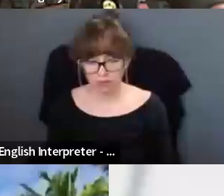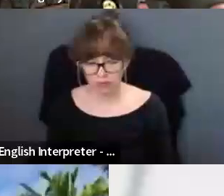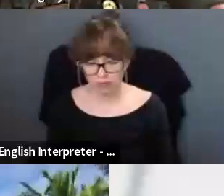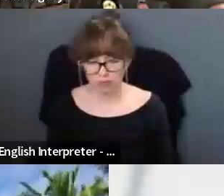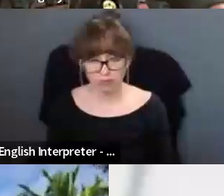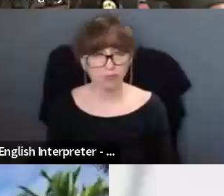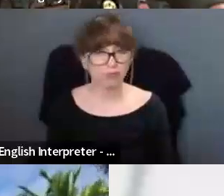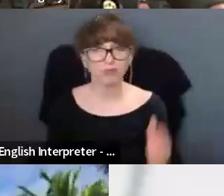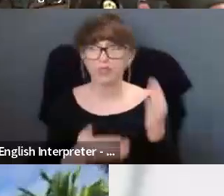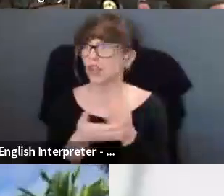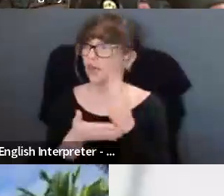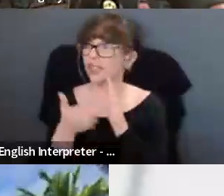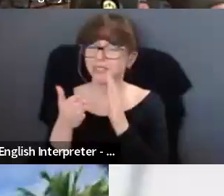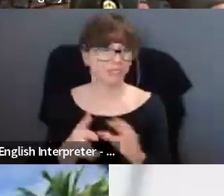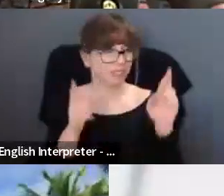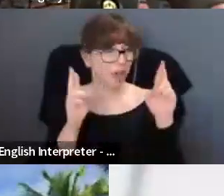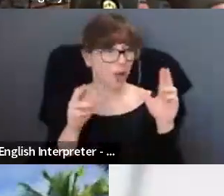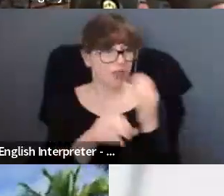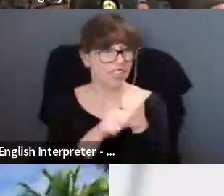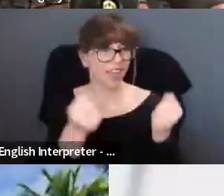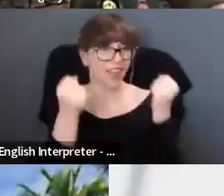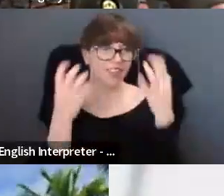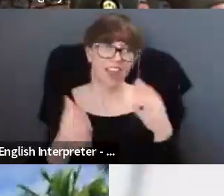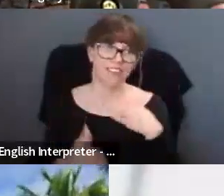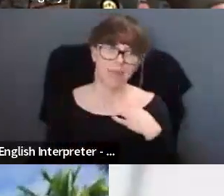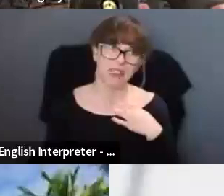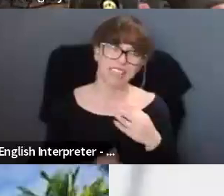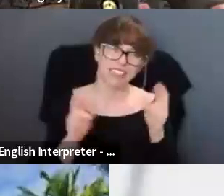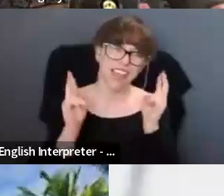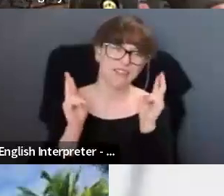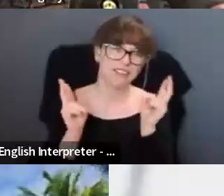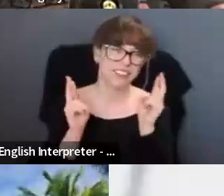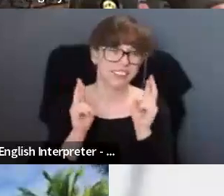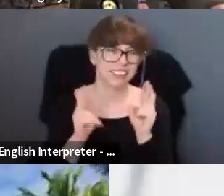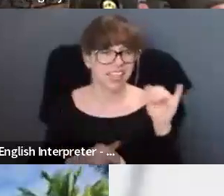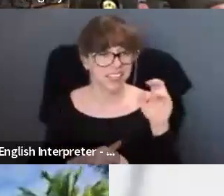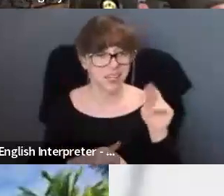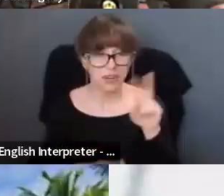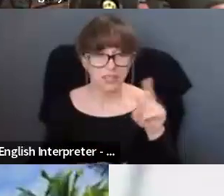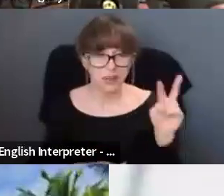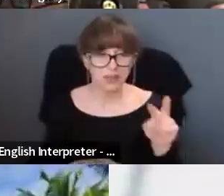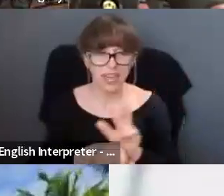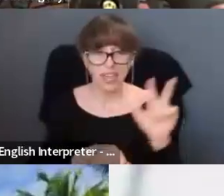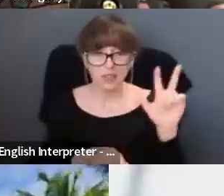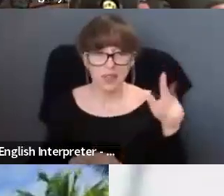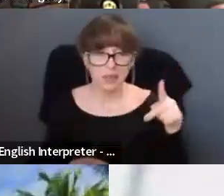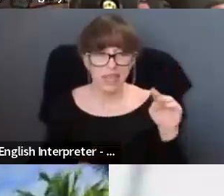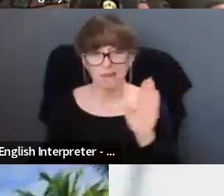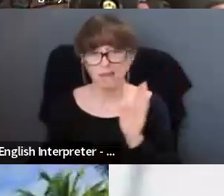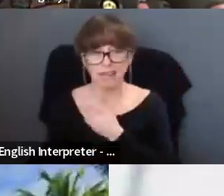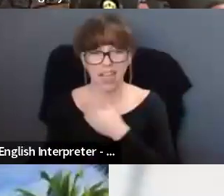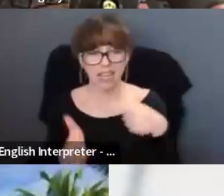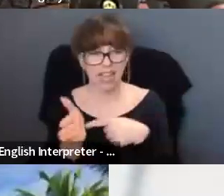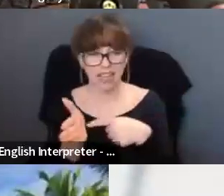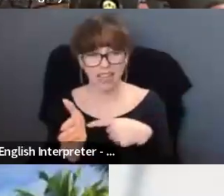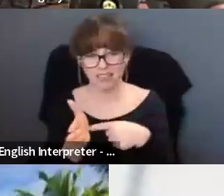All right. So, we hope to get lots of applications, guys. The January 22nd at 3 p.m. is our deadline. So